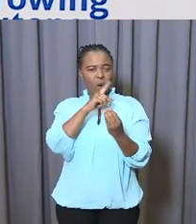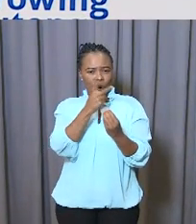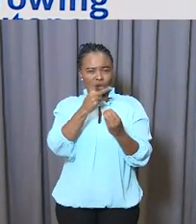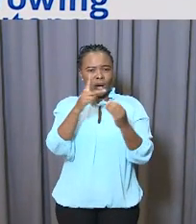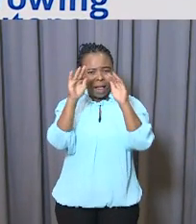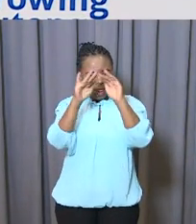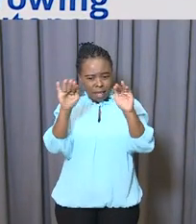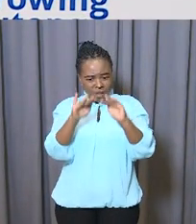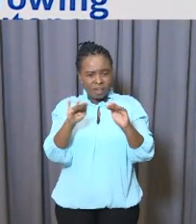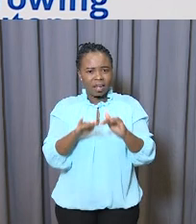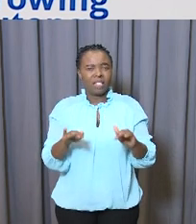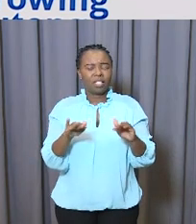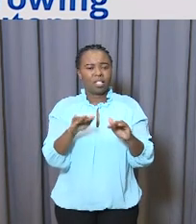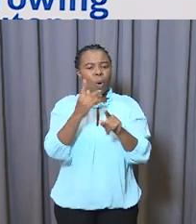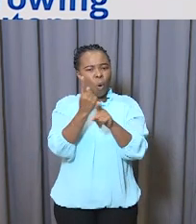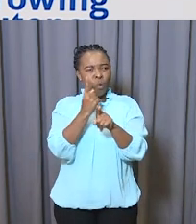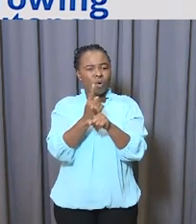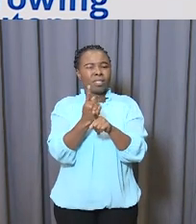always be